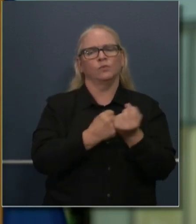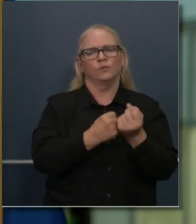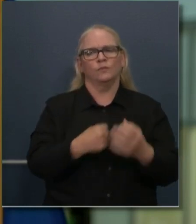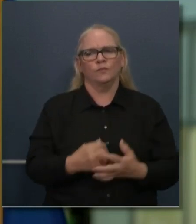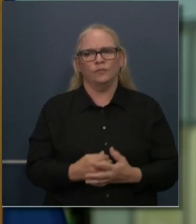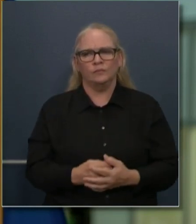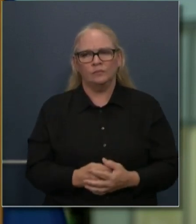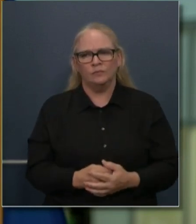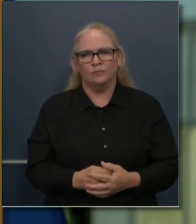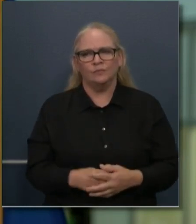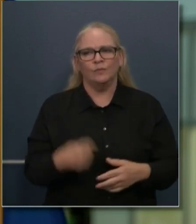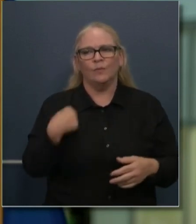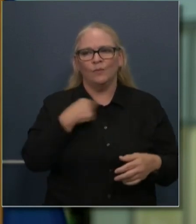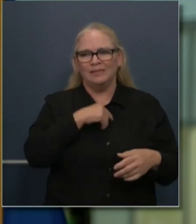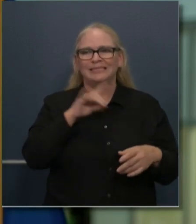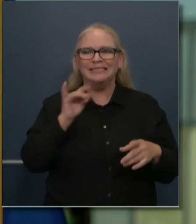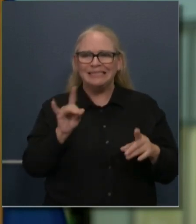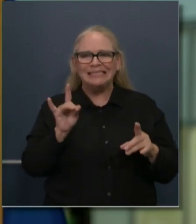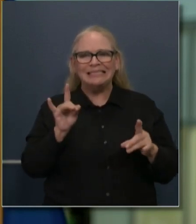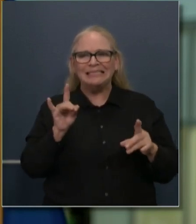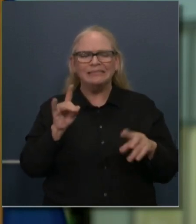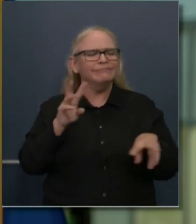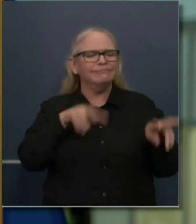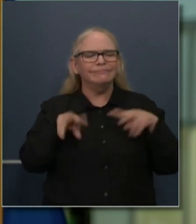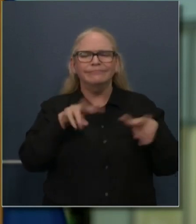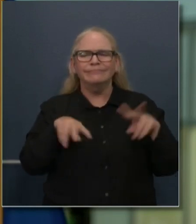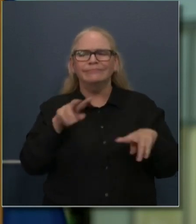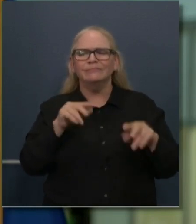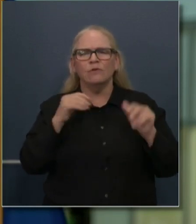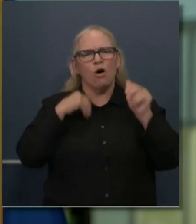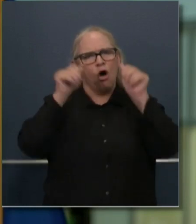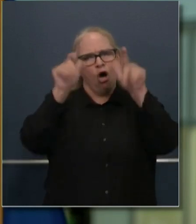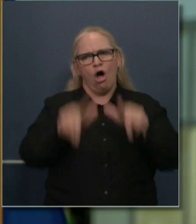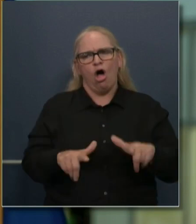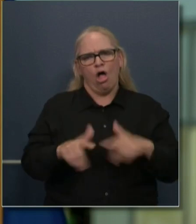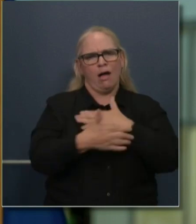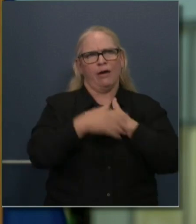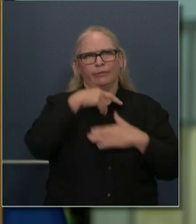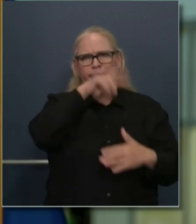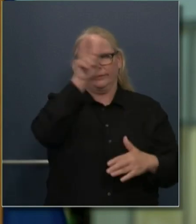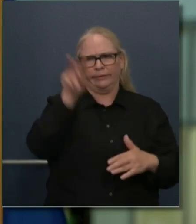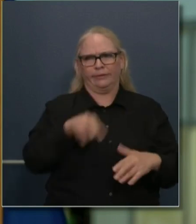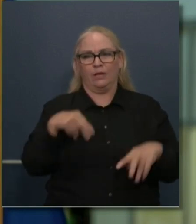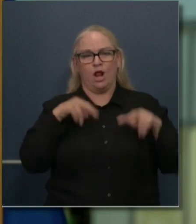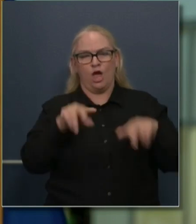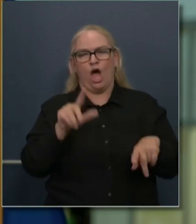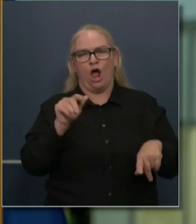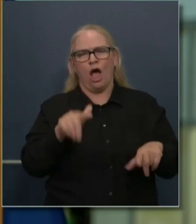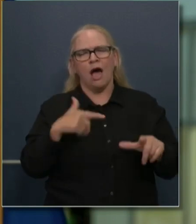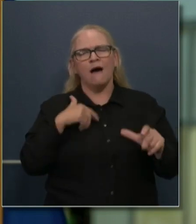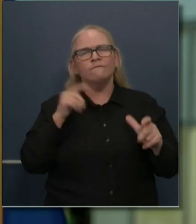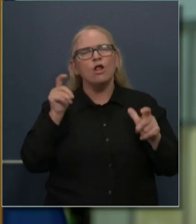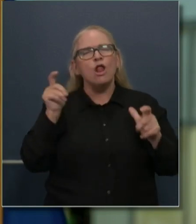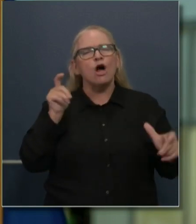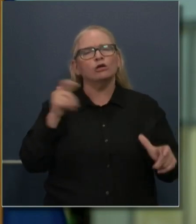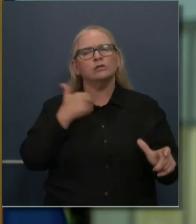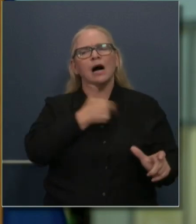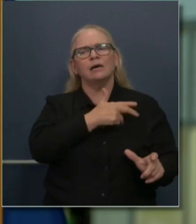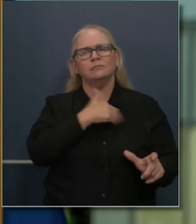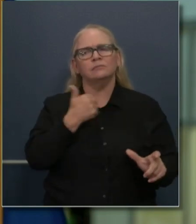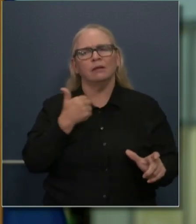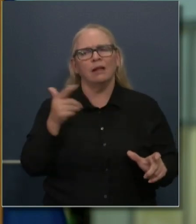looked across the state, LA County, with big hospitals, important centers where we see disease transmission